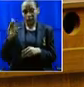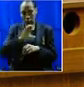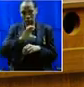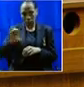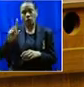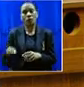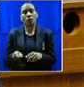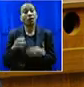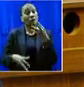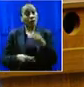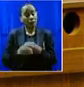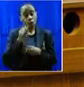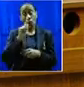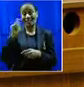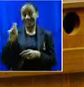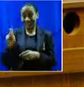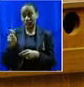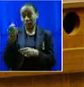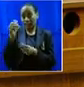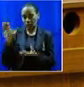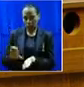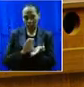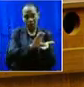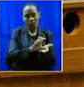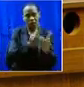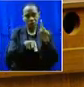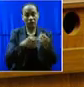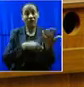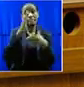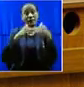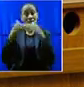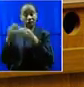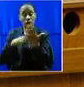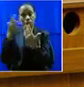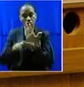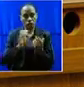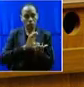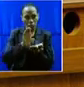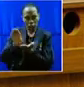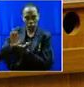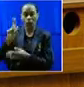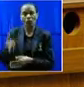new investment for strategic infrastructure projects. Several projects